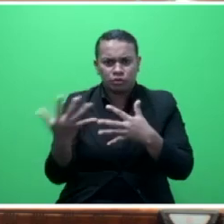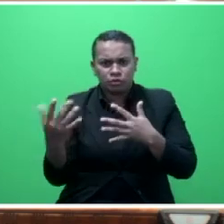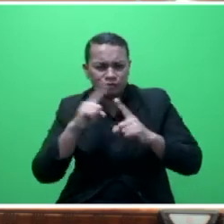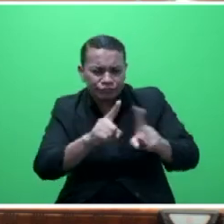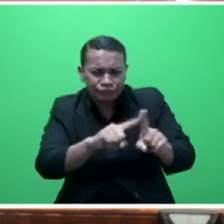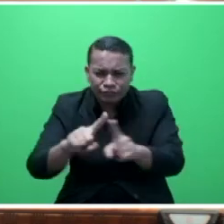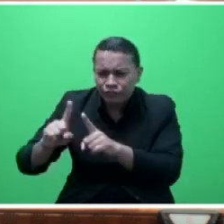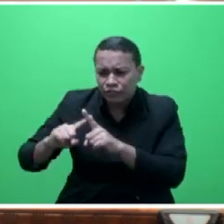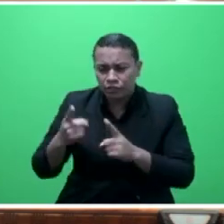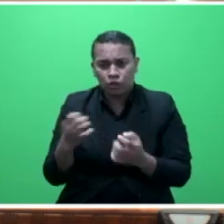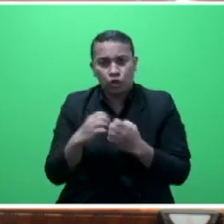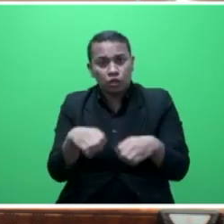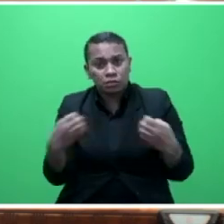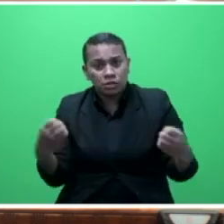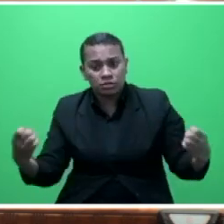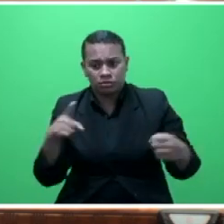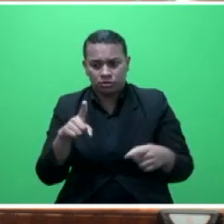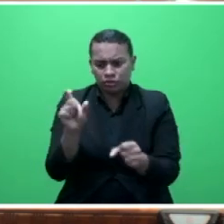purposes.